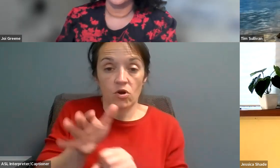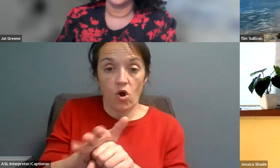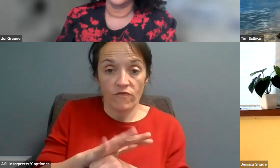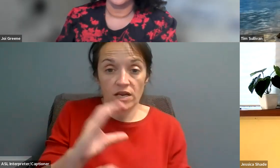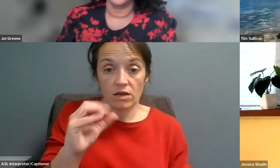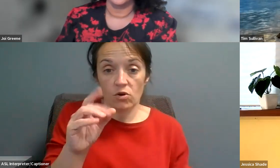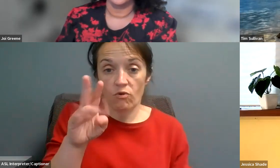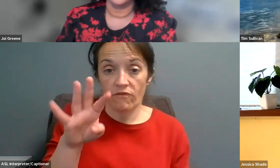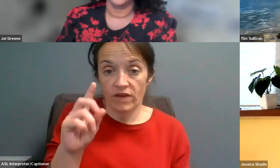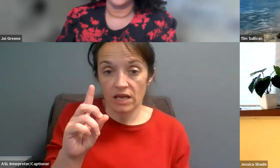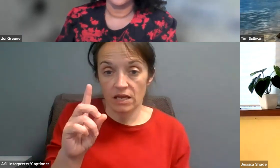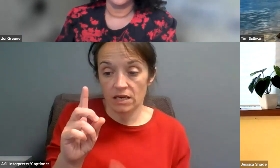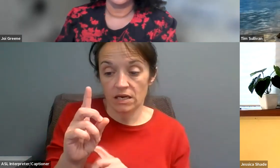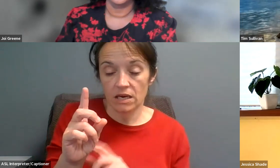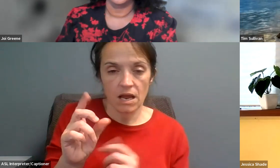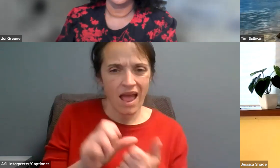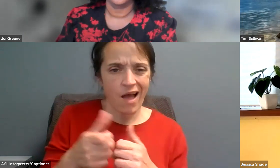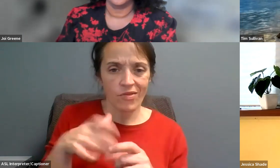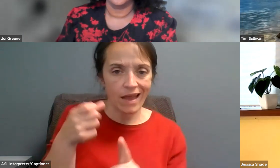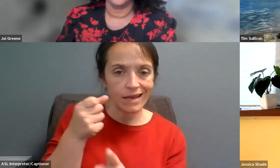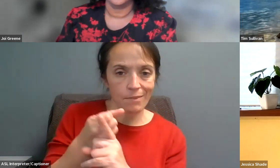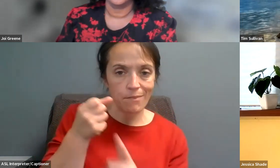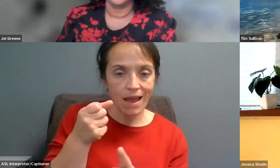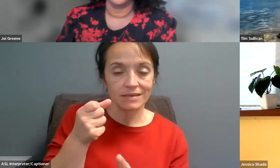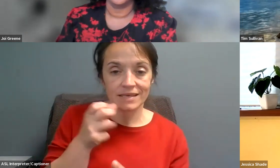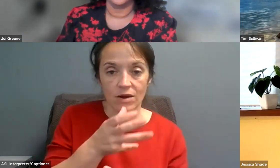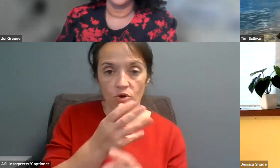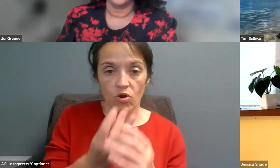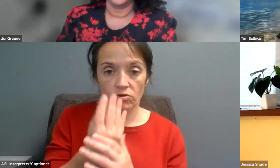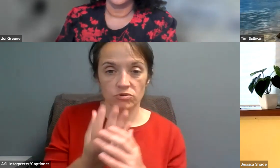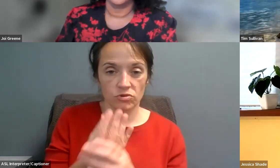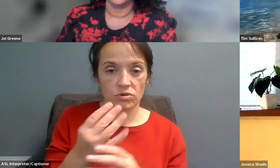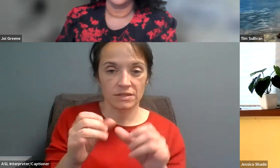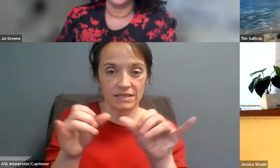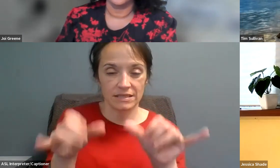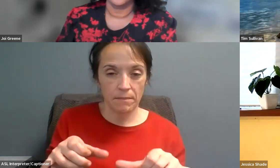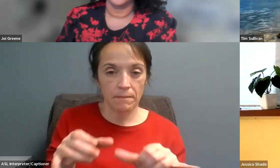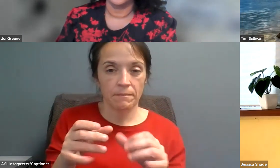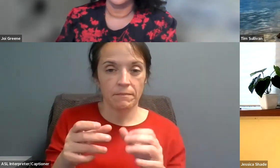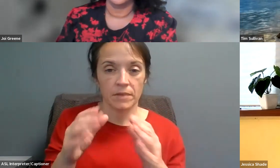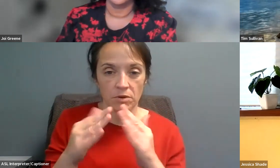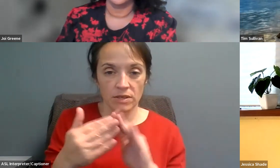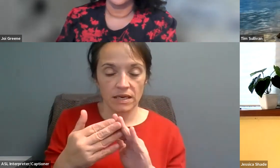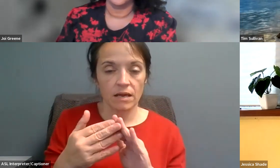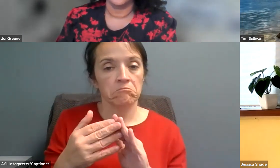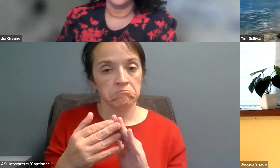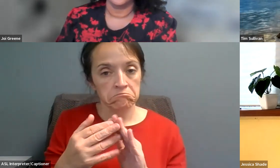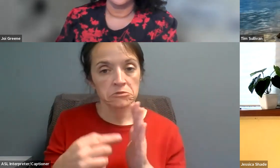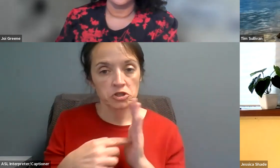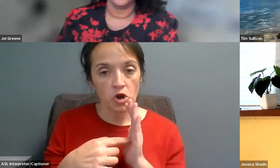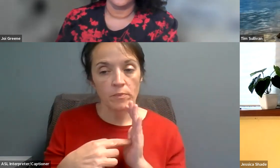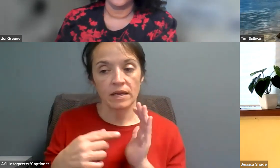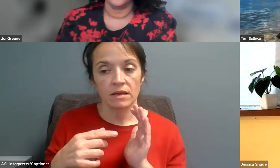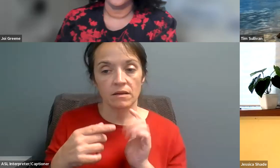and community. Reading those really made me aware of how the state is thinking critically about current